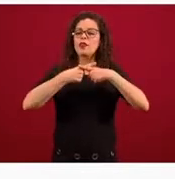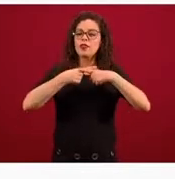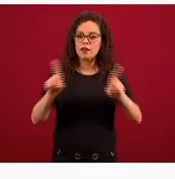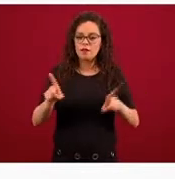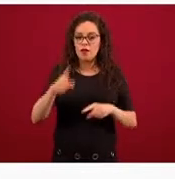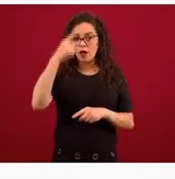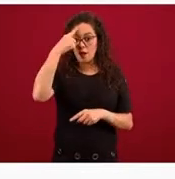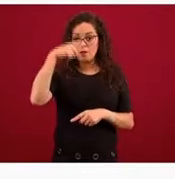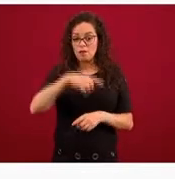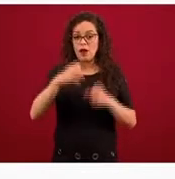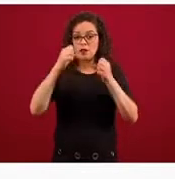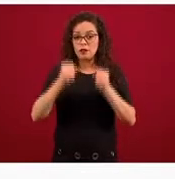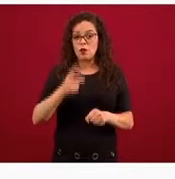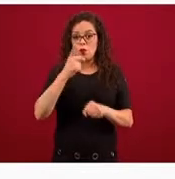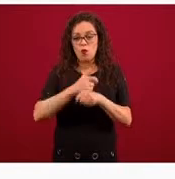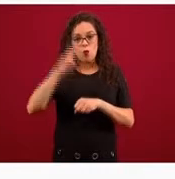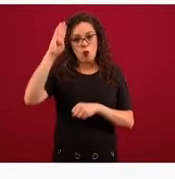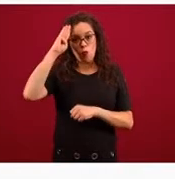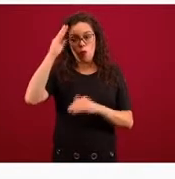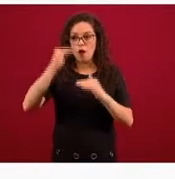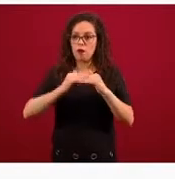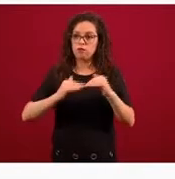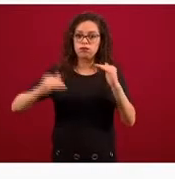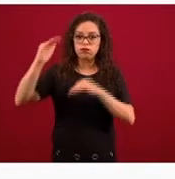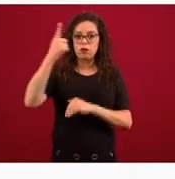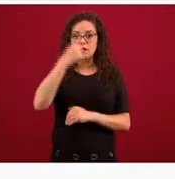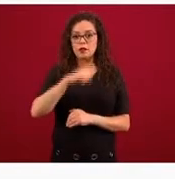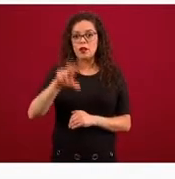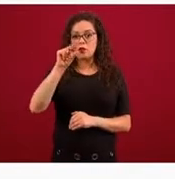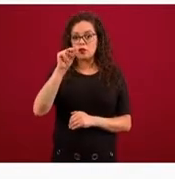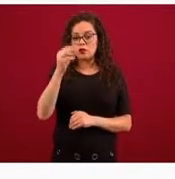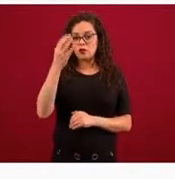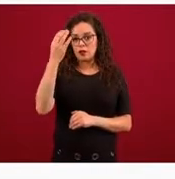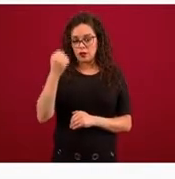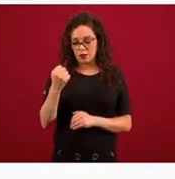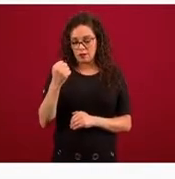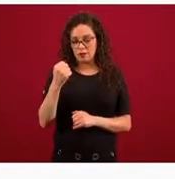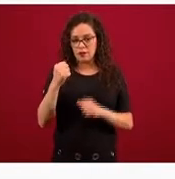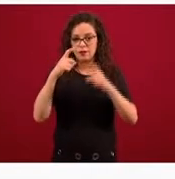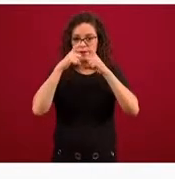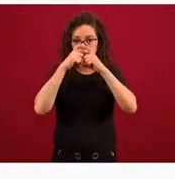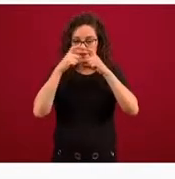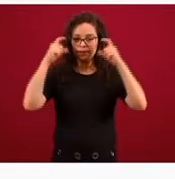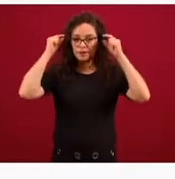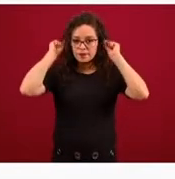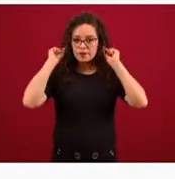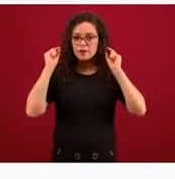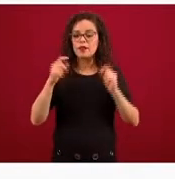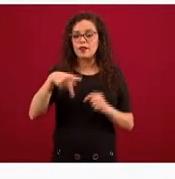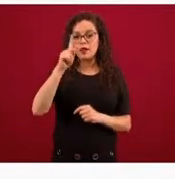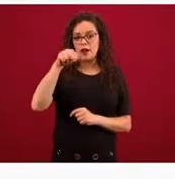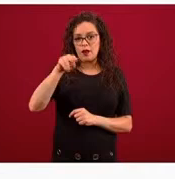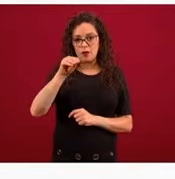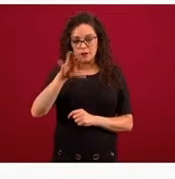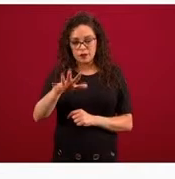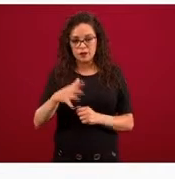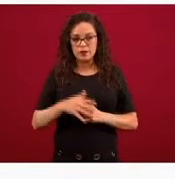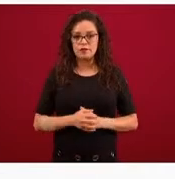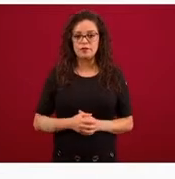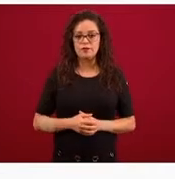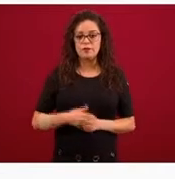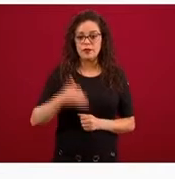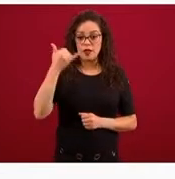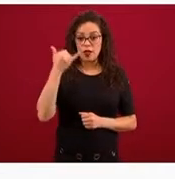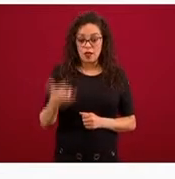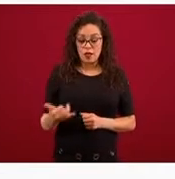1.5 million masks, or a different type of mask. And then we also had 180,000